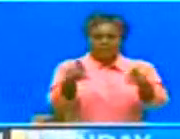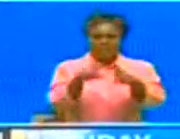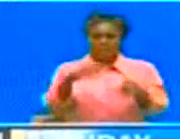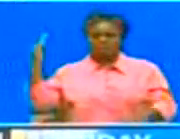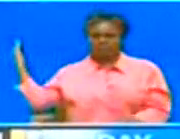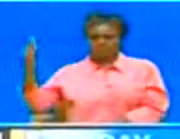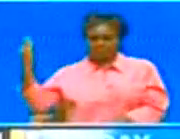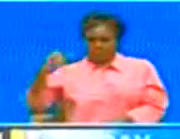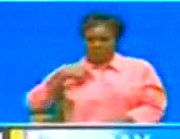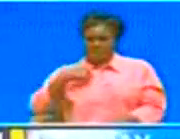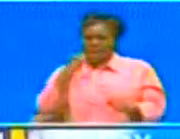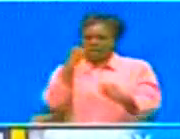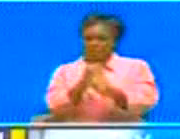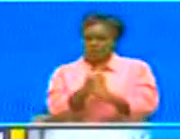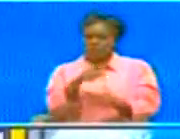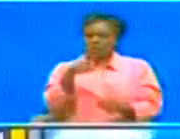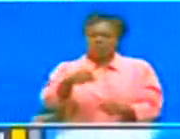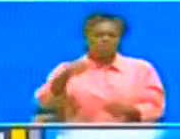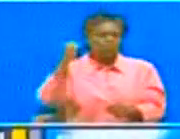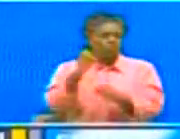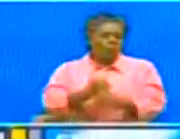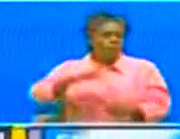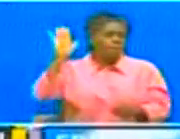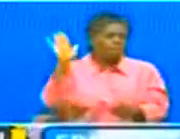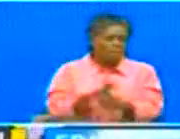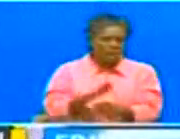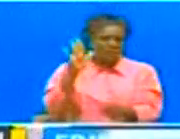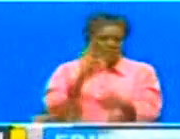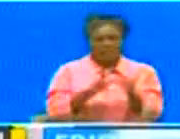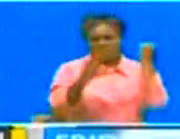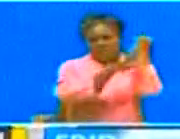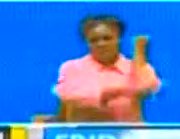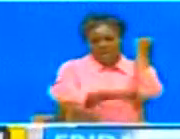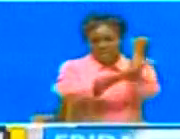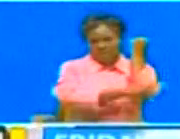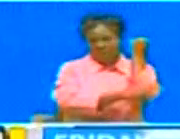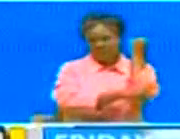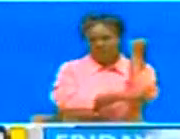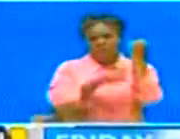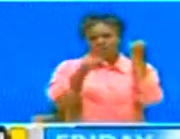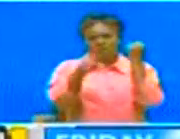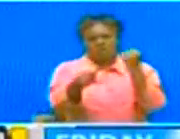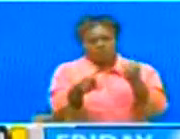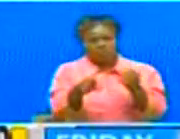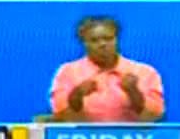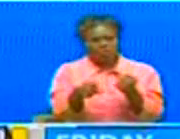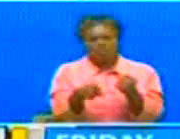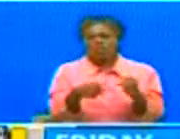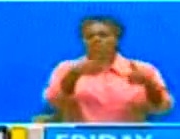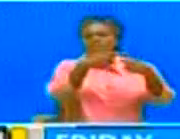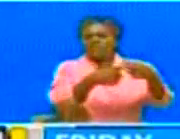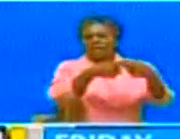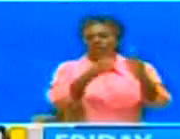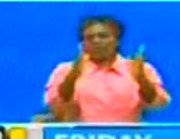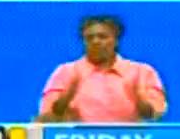presentation that I've just done about you, you've done quite a lot for this country in terms of, you know, you're a philanthropist, industrialist. I mean,